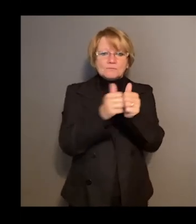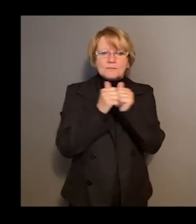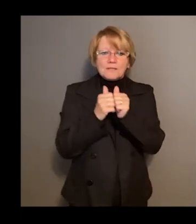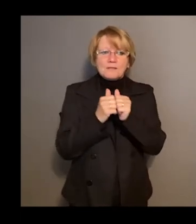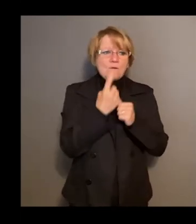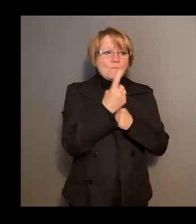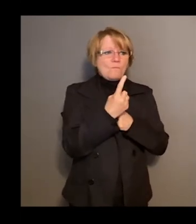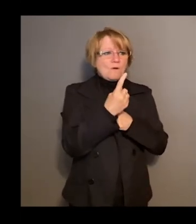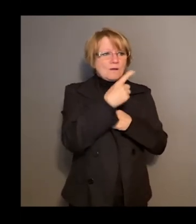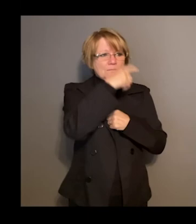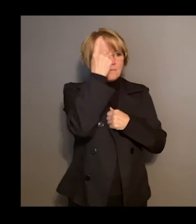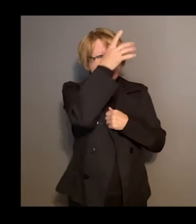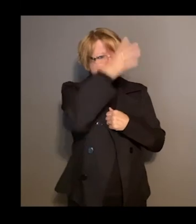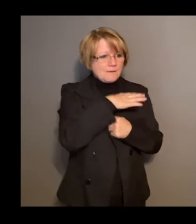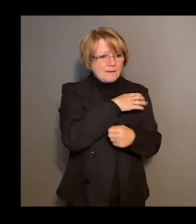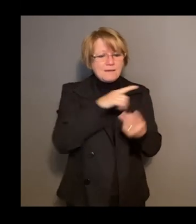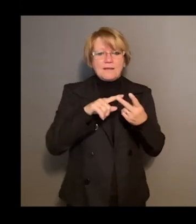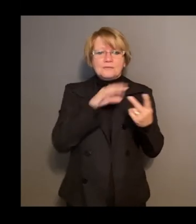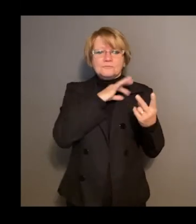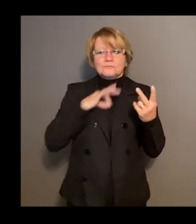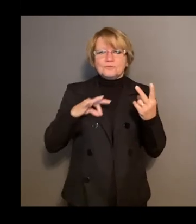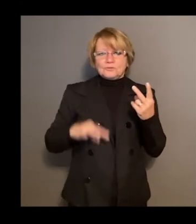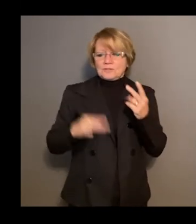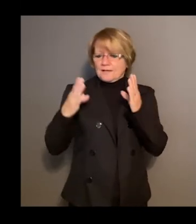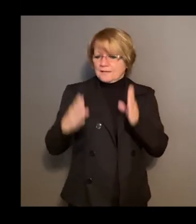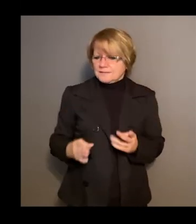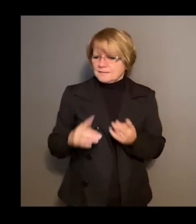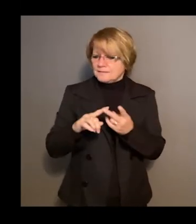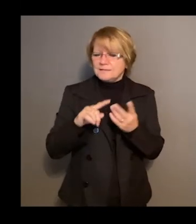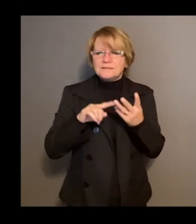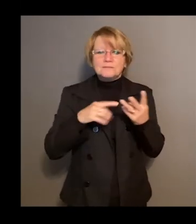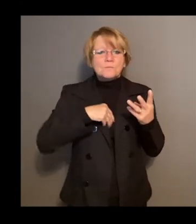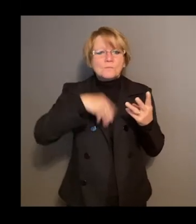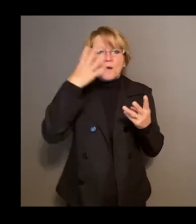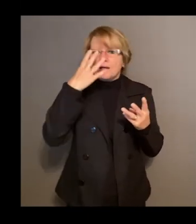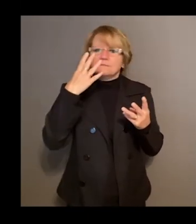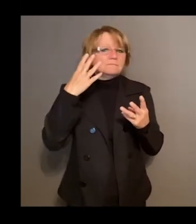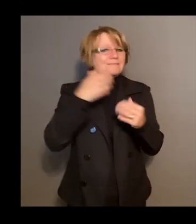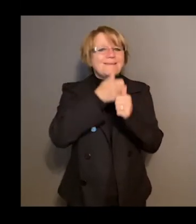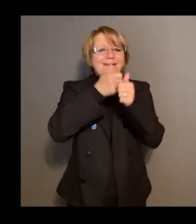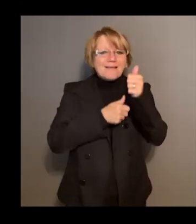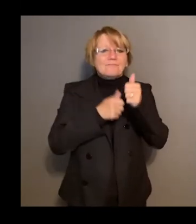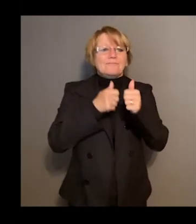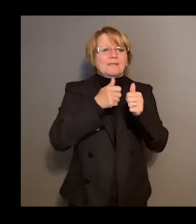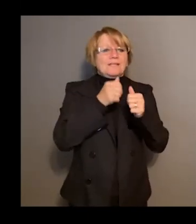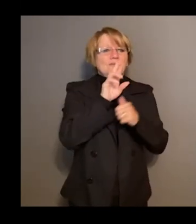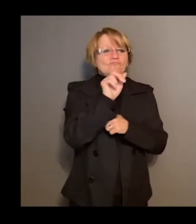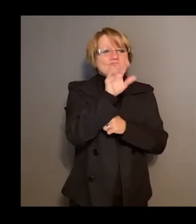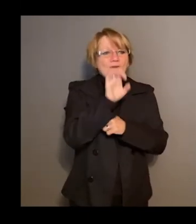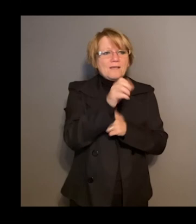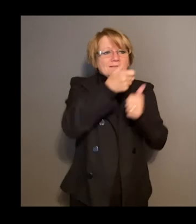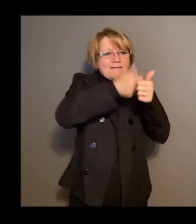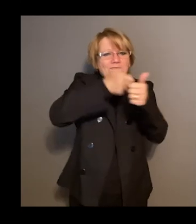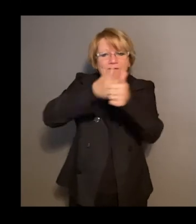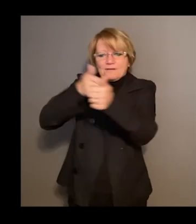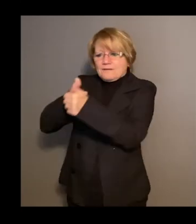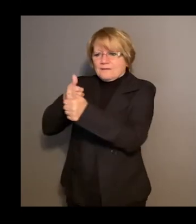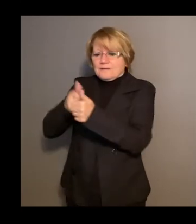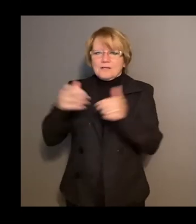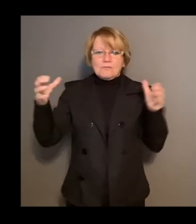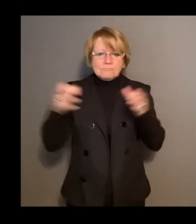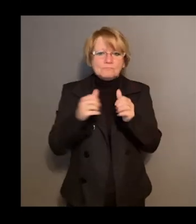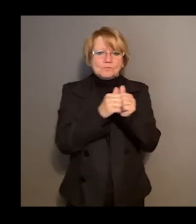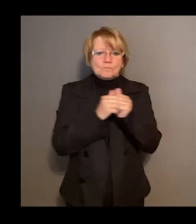Black man or a Chinese man or a white individual. Like it's going to have to be every race and everybody on the same page.